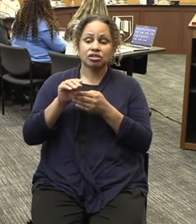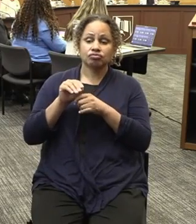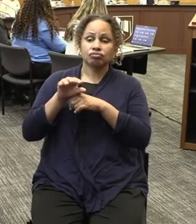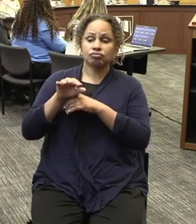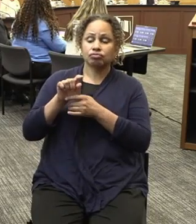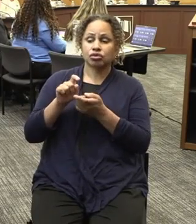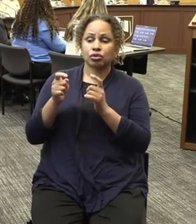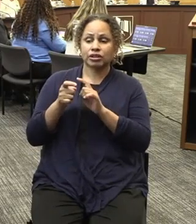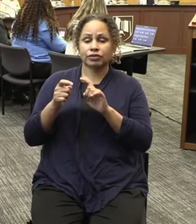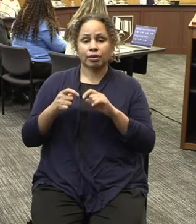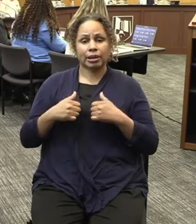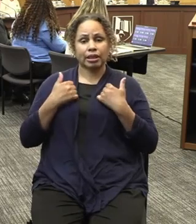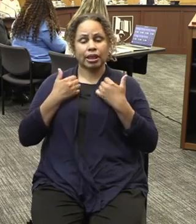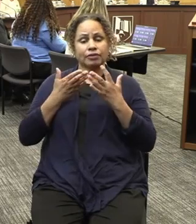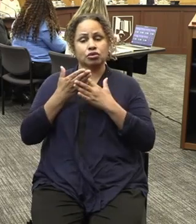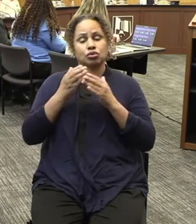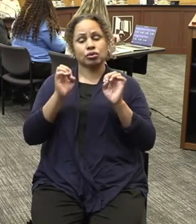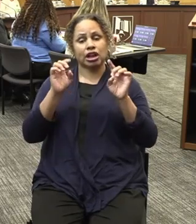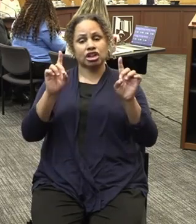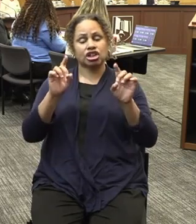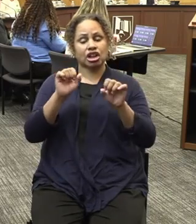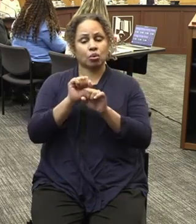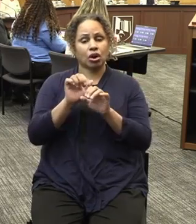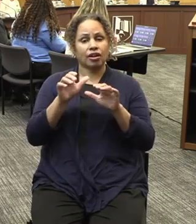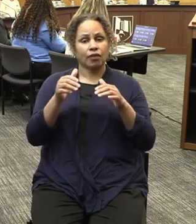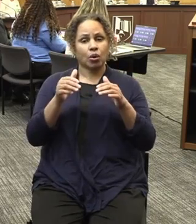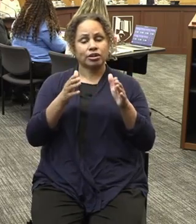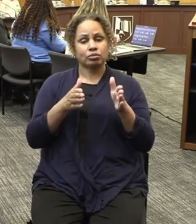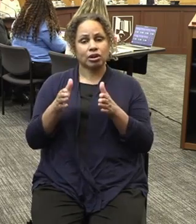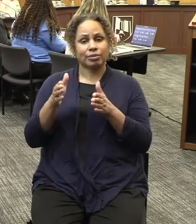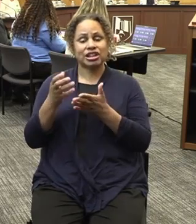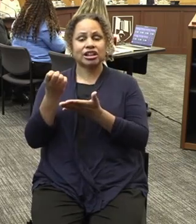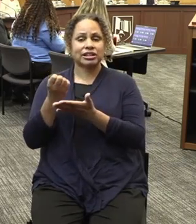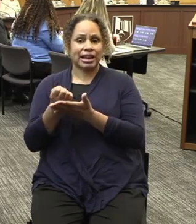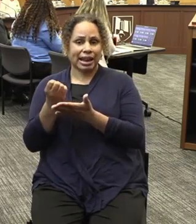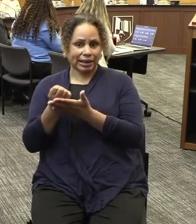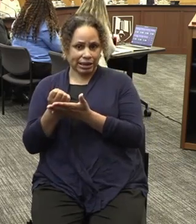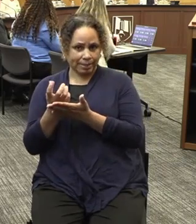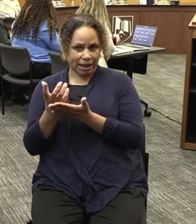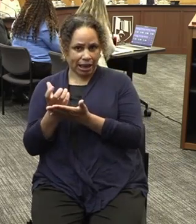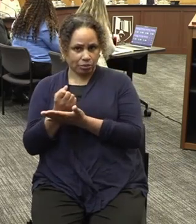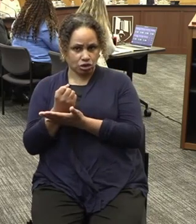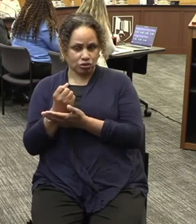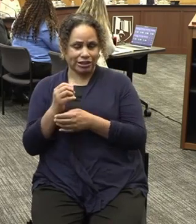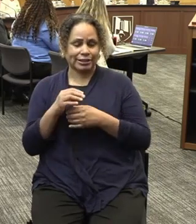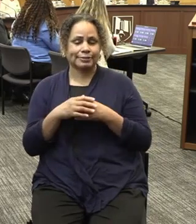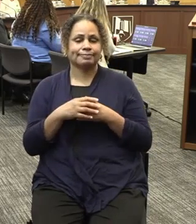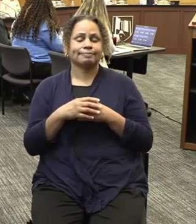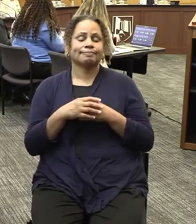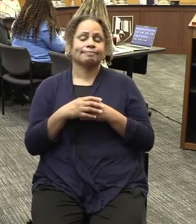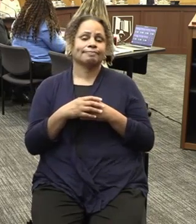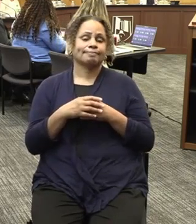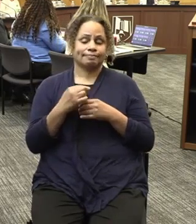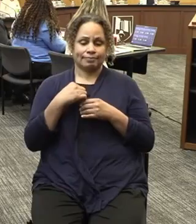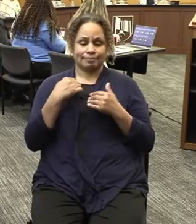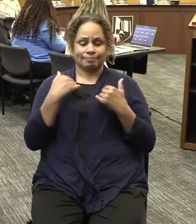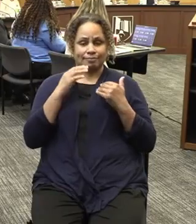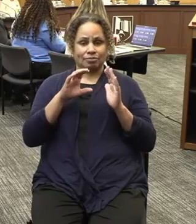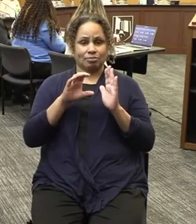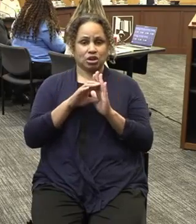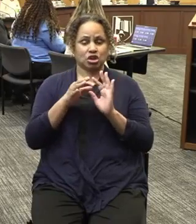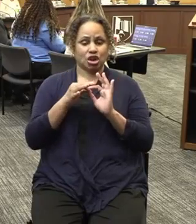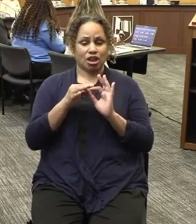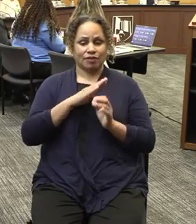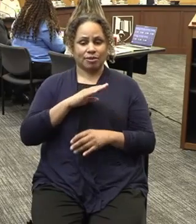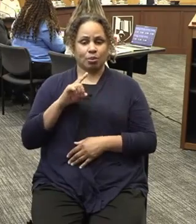education, workforce preparation, and economic opportunity. So I have a picture of the board.